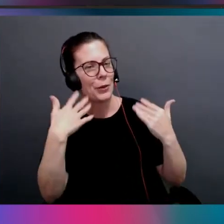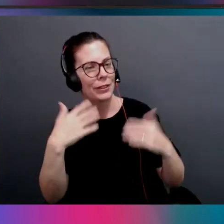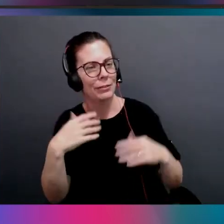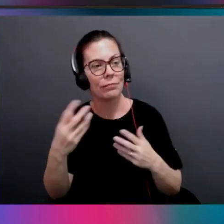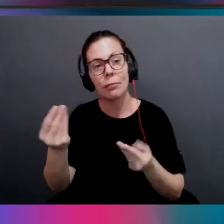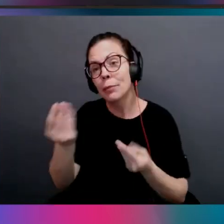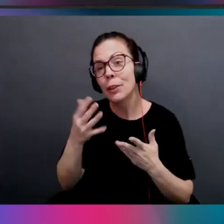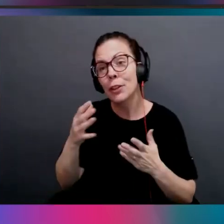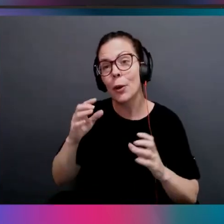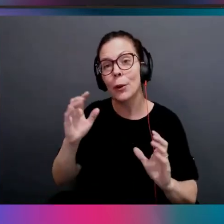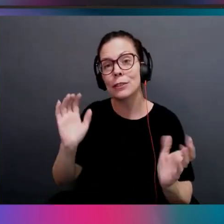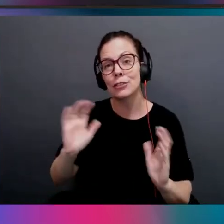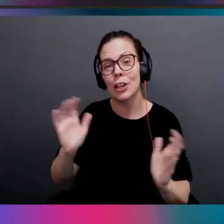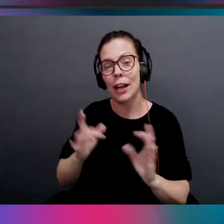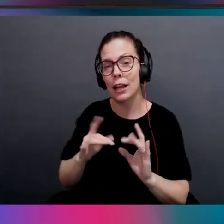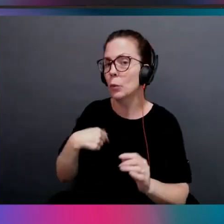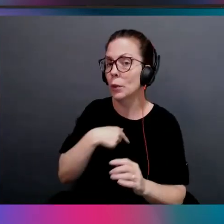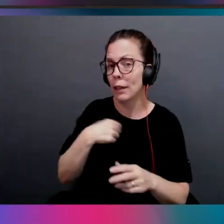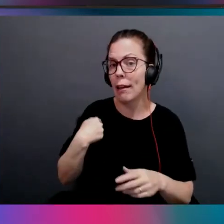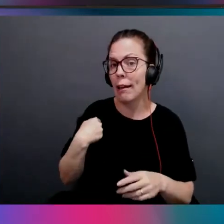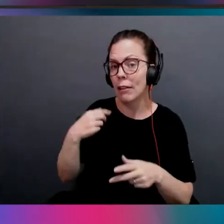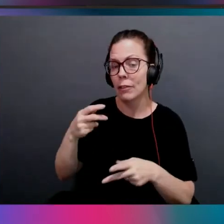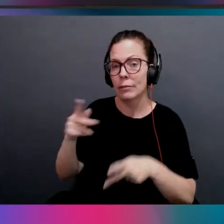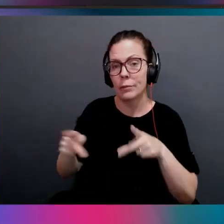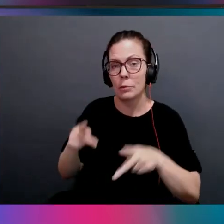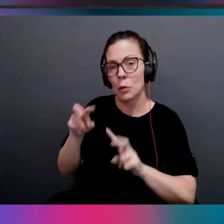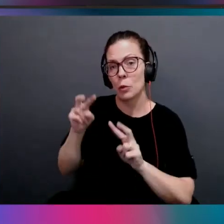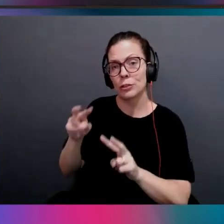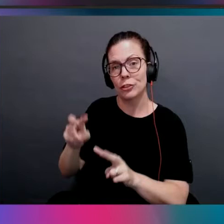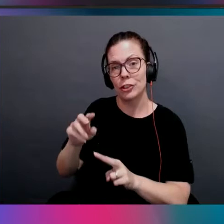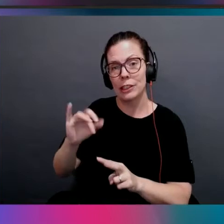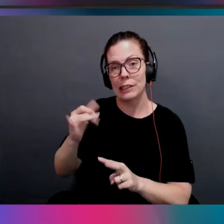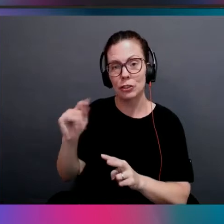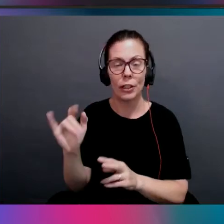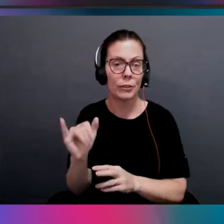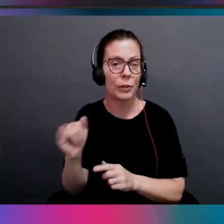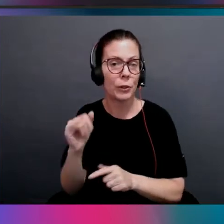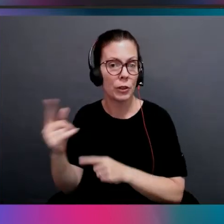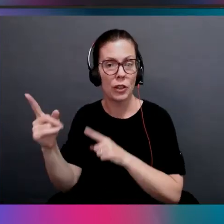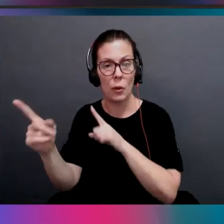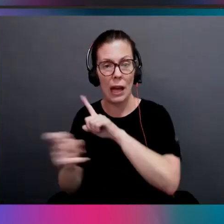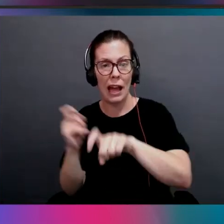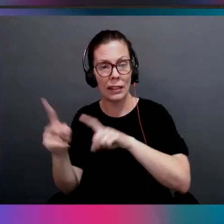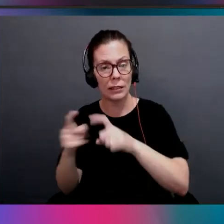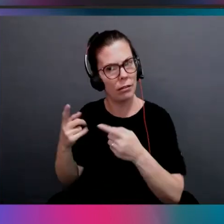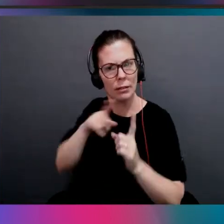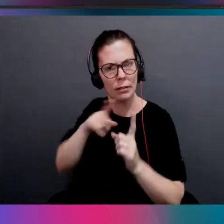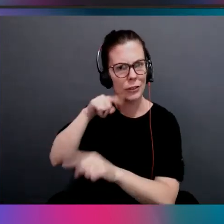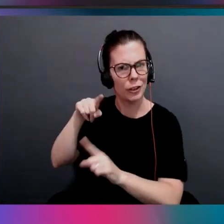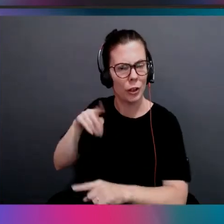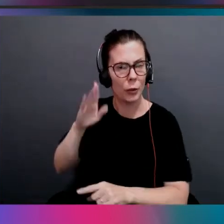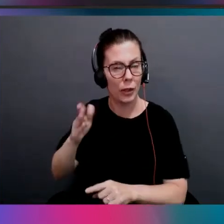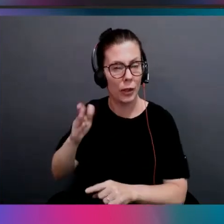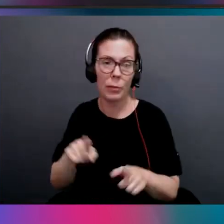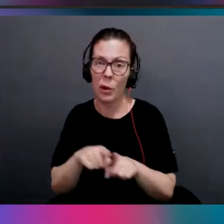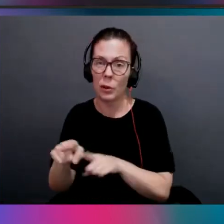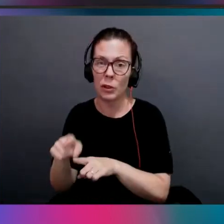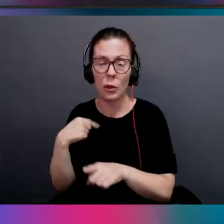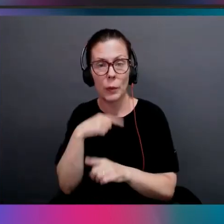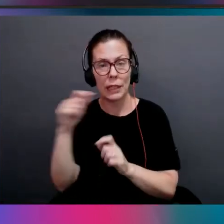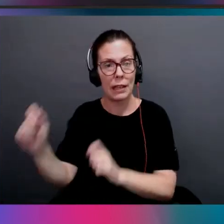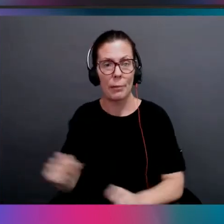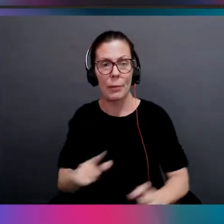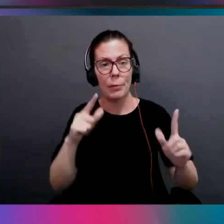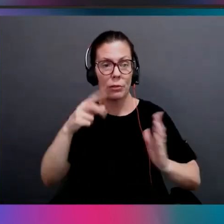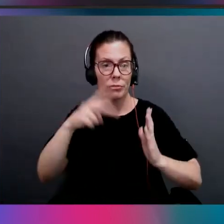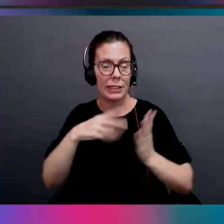also have chat moderators, so ask questions along throughout the show, and they can help you. And also, we can get those questions back up, and we'll read some of them